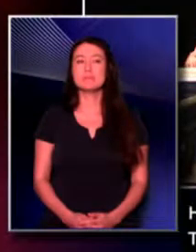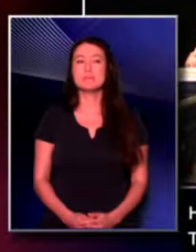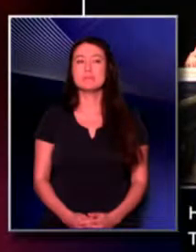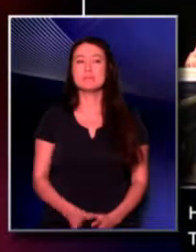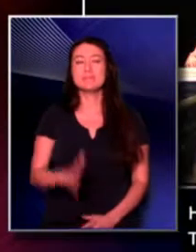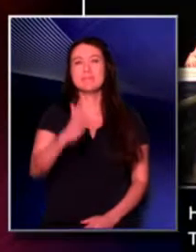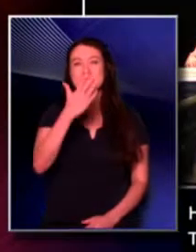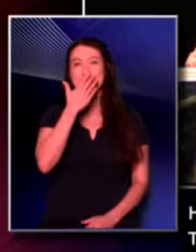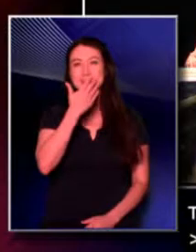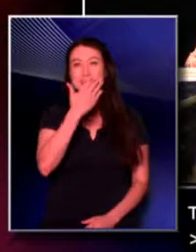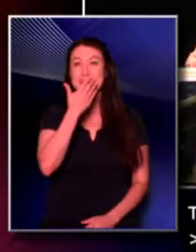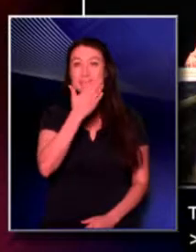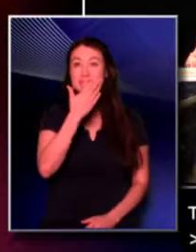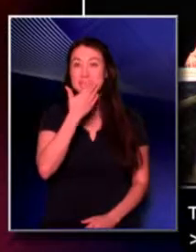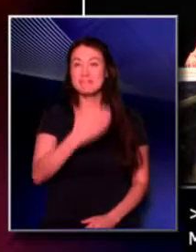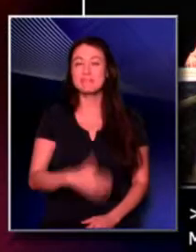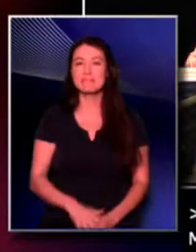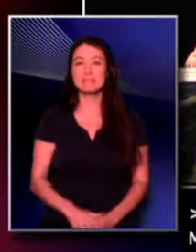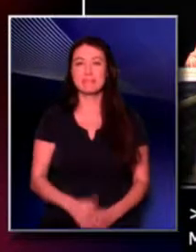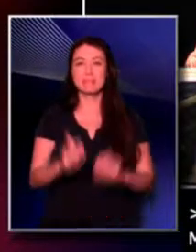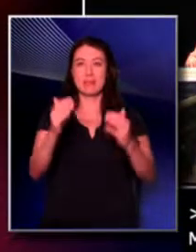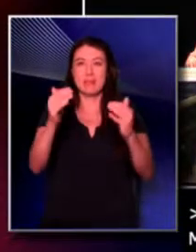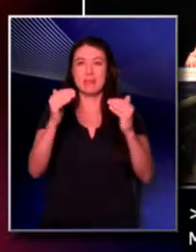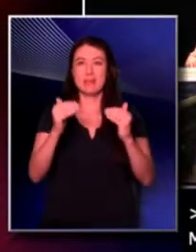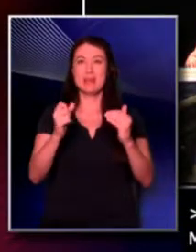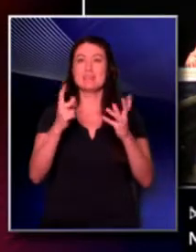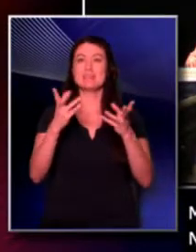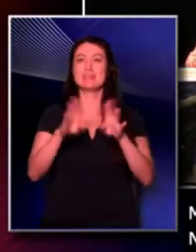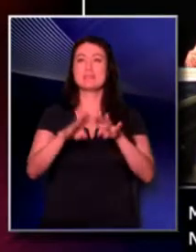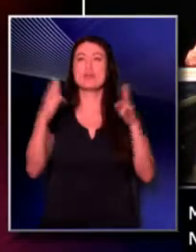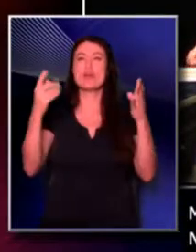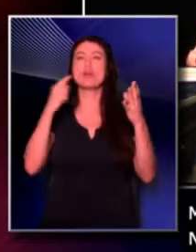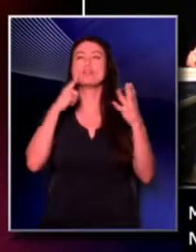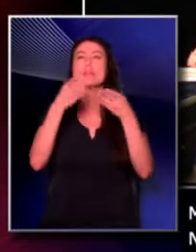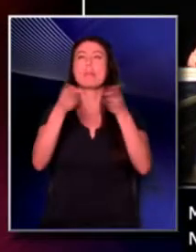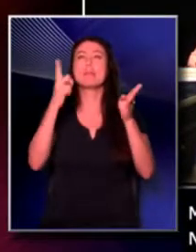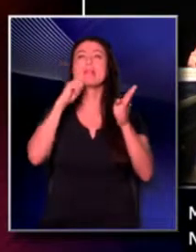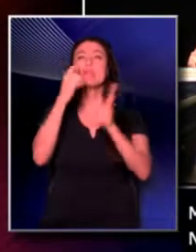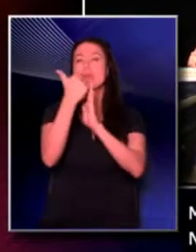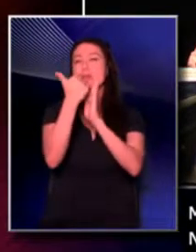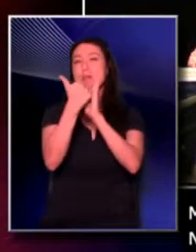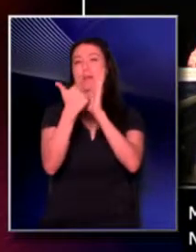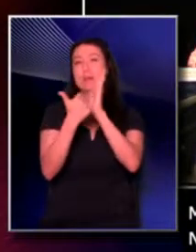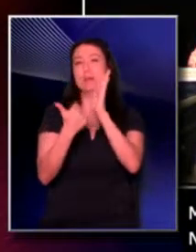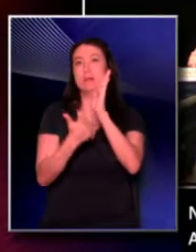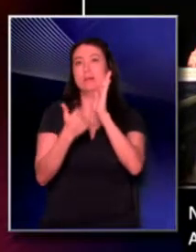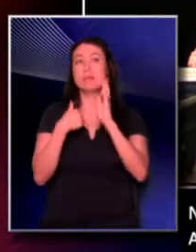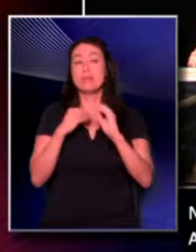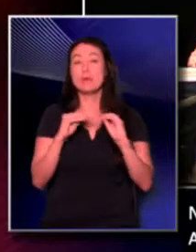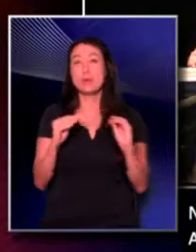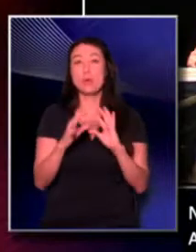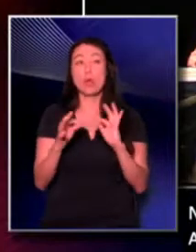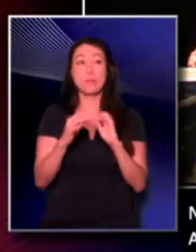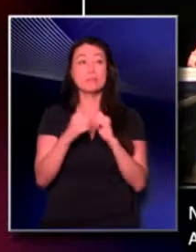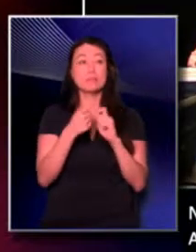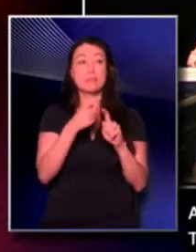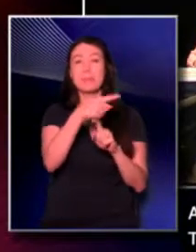Thank you very much. Next is call to the public for agendized items. There are no comments from the